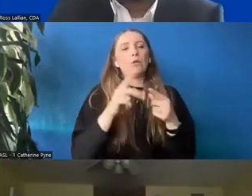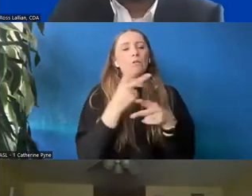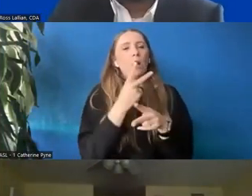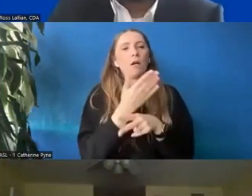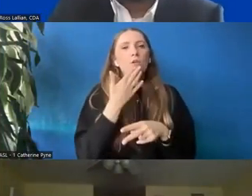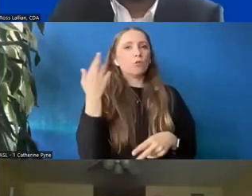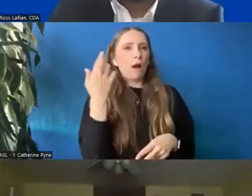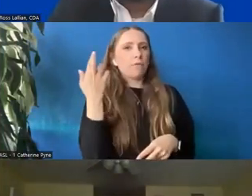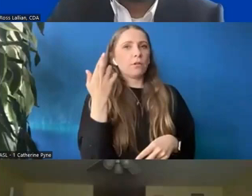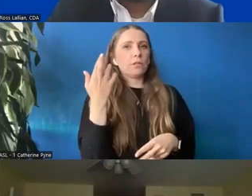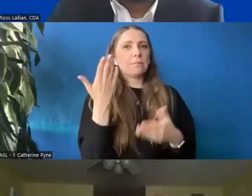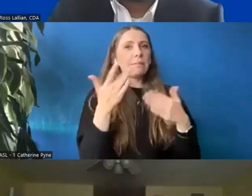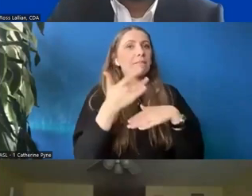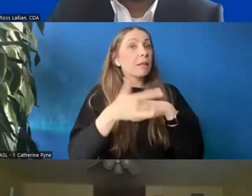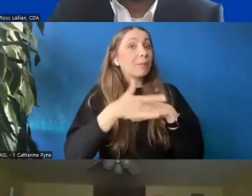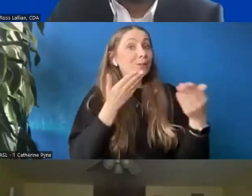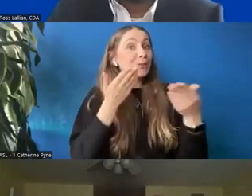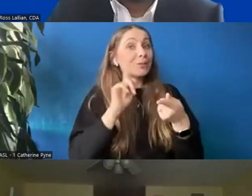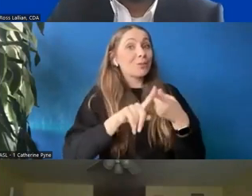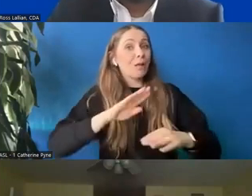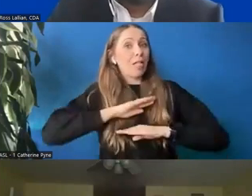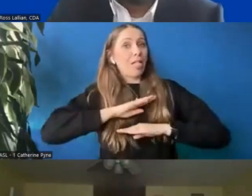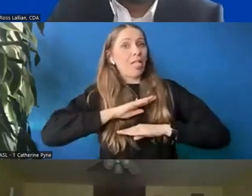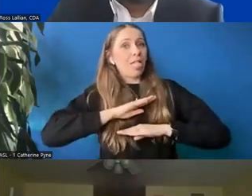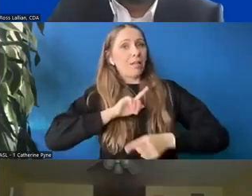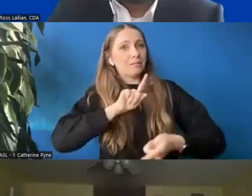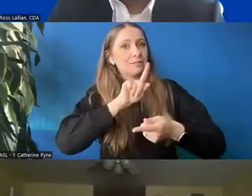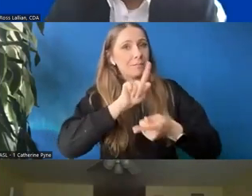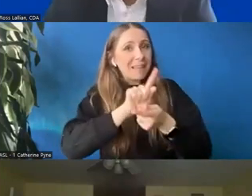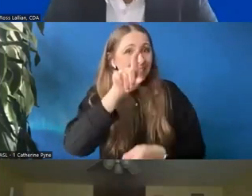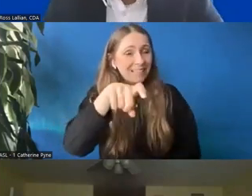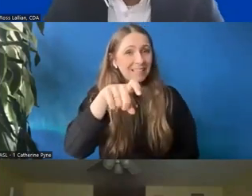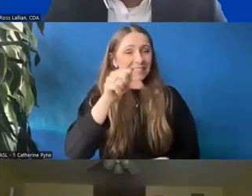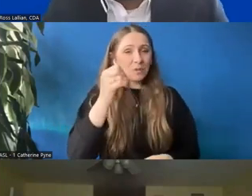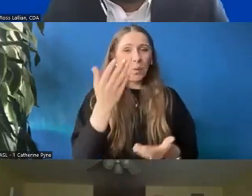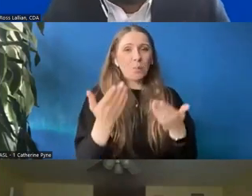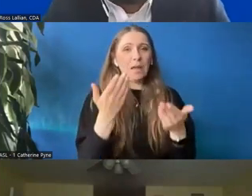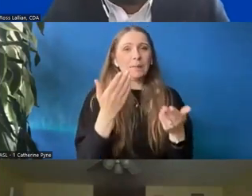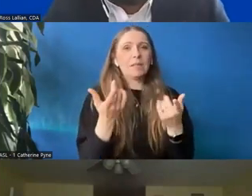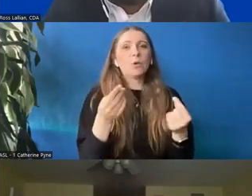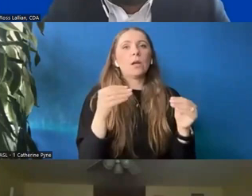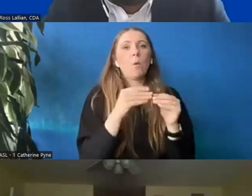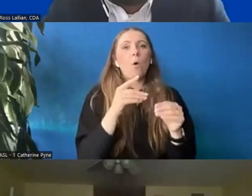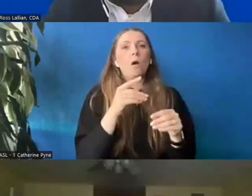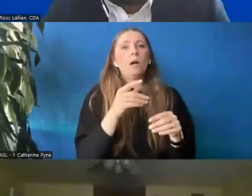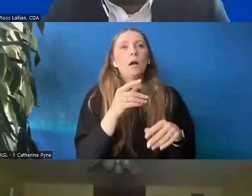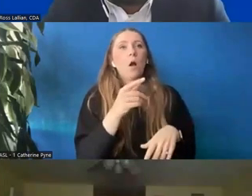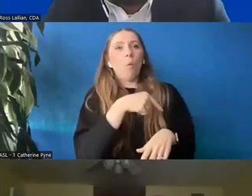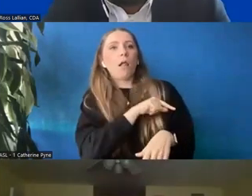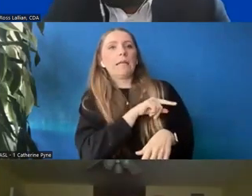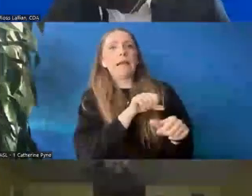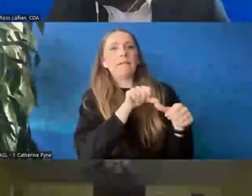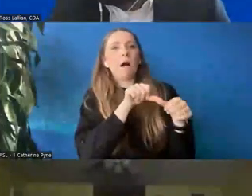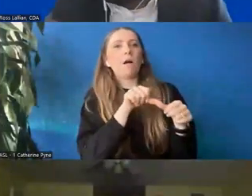be availability of the services to meet those needs. And so I think maybe doing some more qualitative,